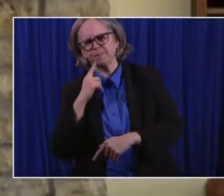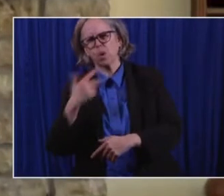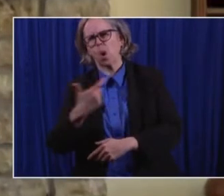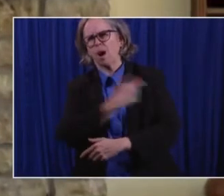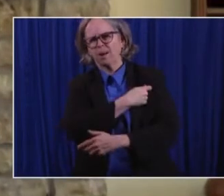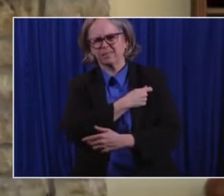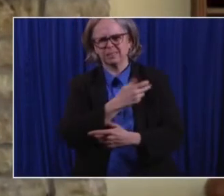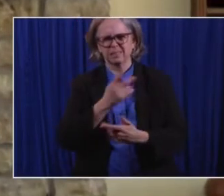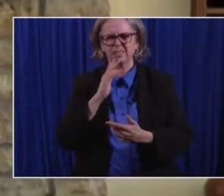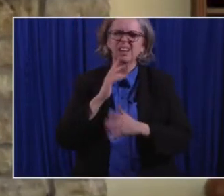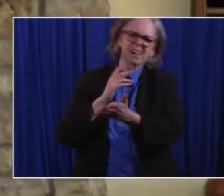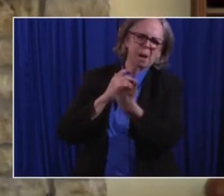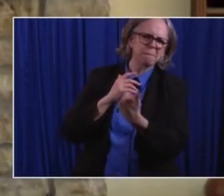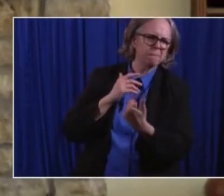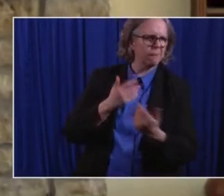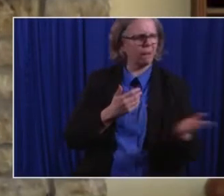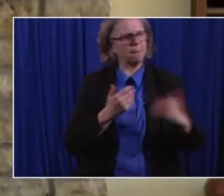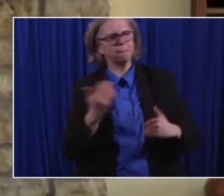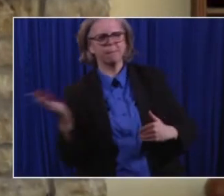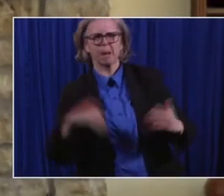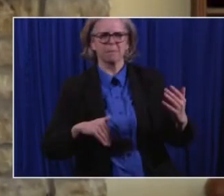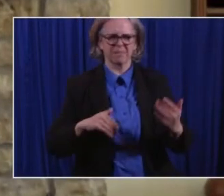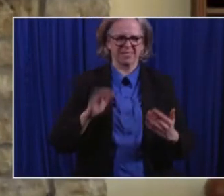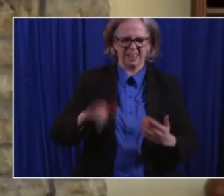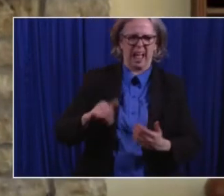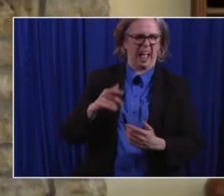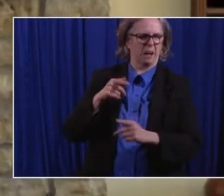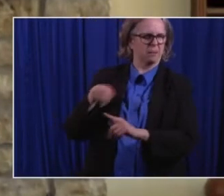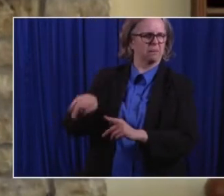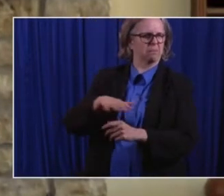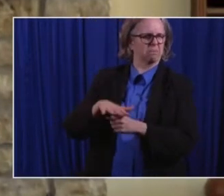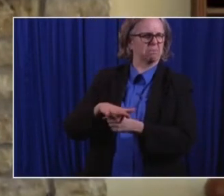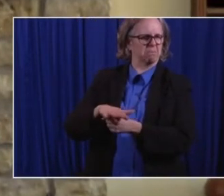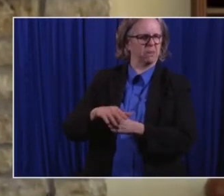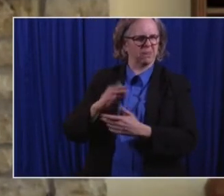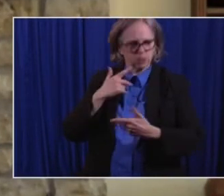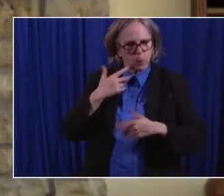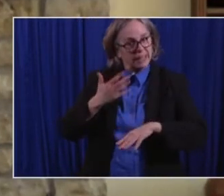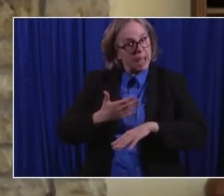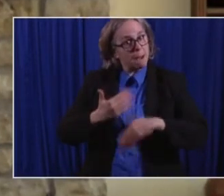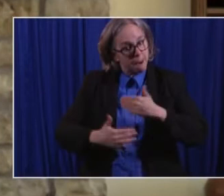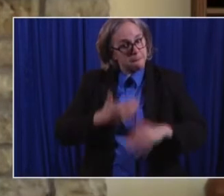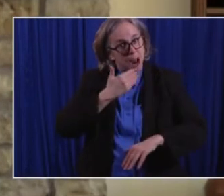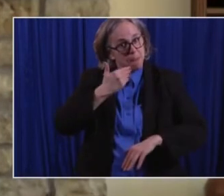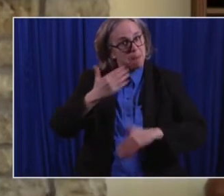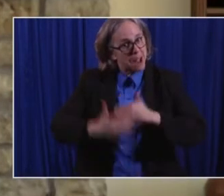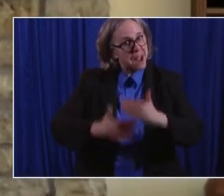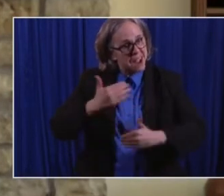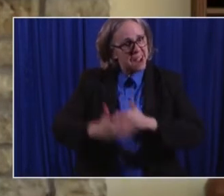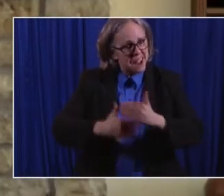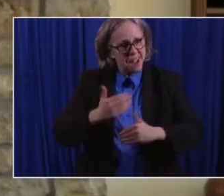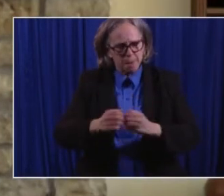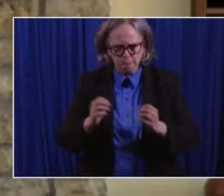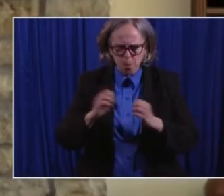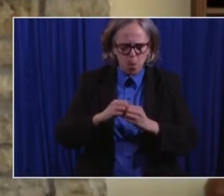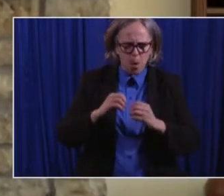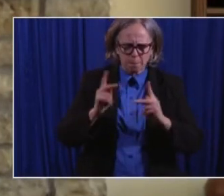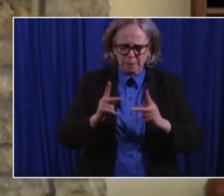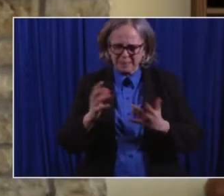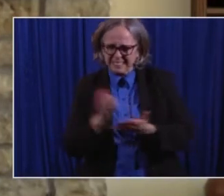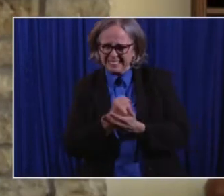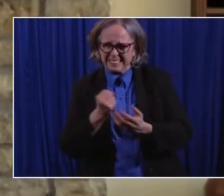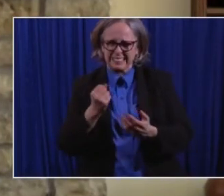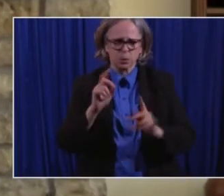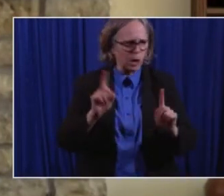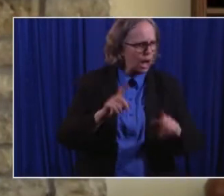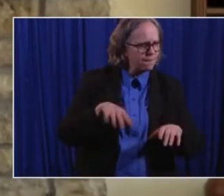going to happen. So next week is going to be better. People are going to have more of an opportunity to do that. Let me be clear